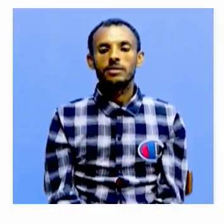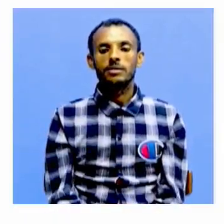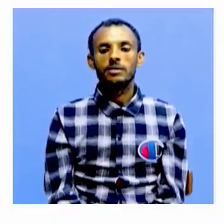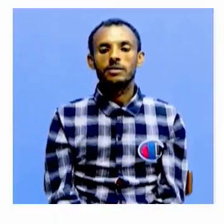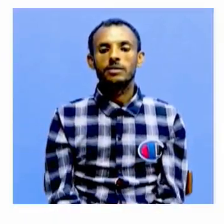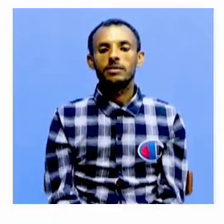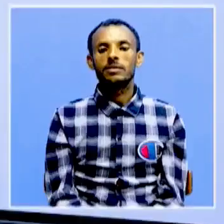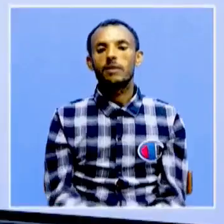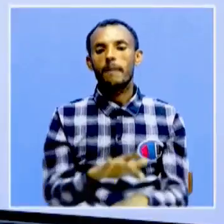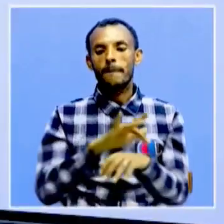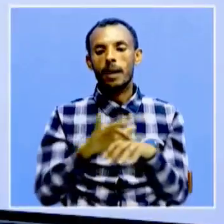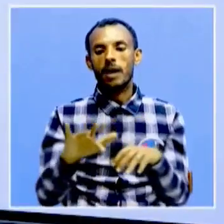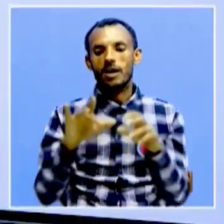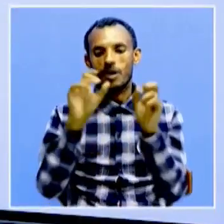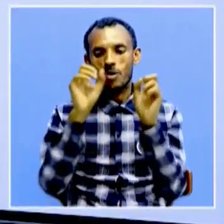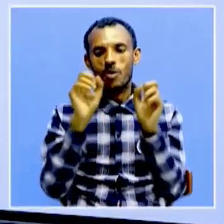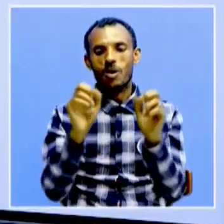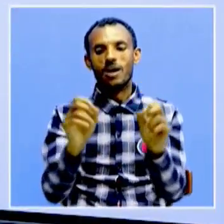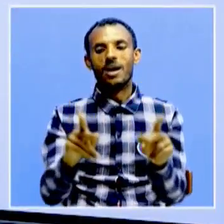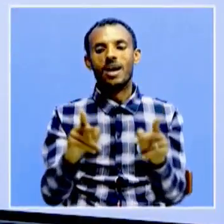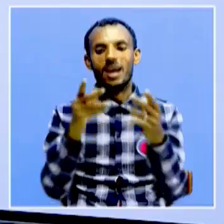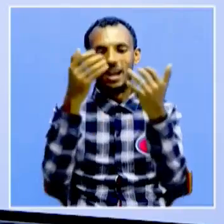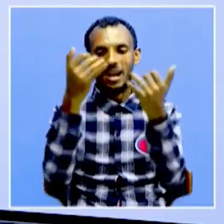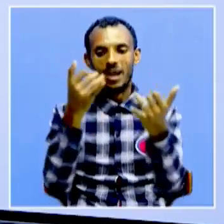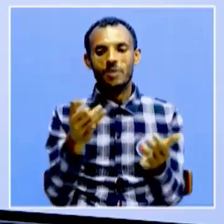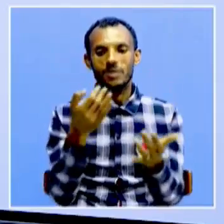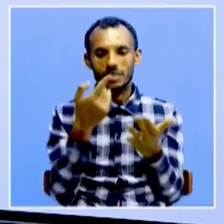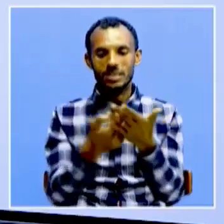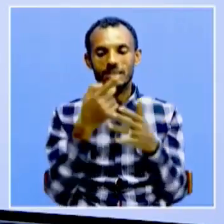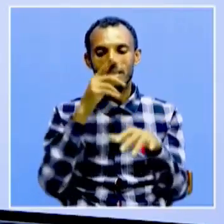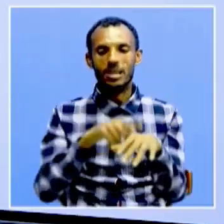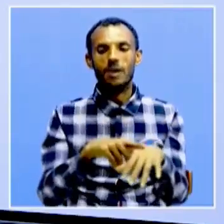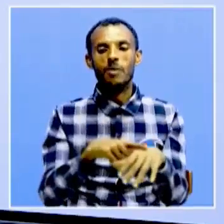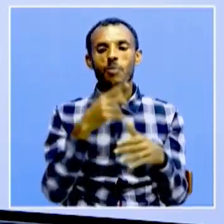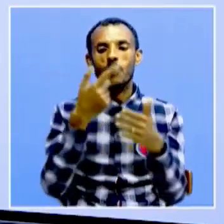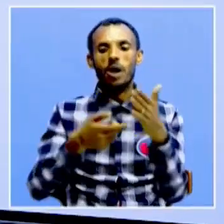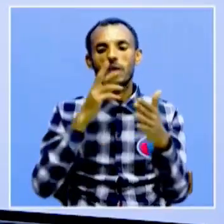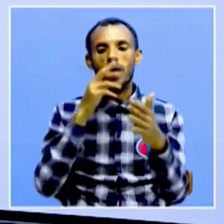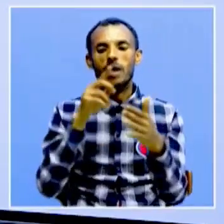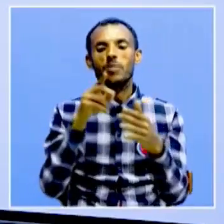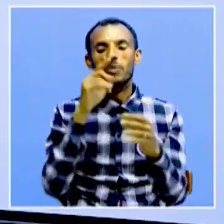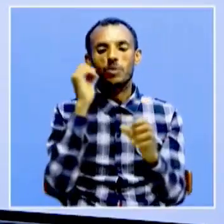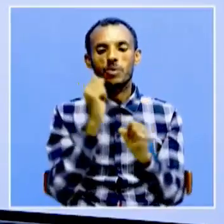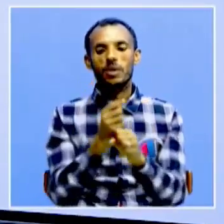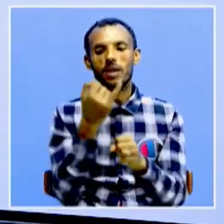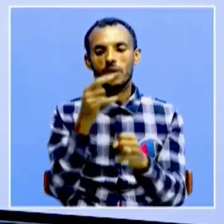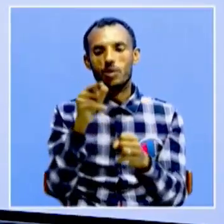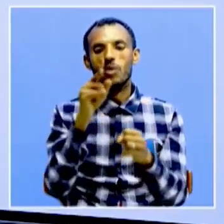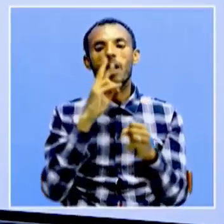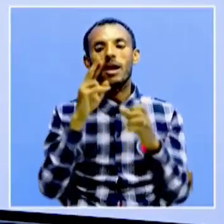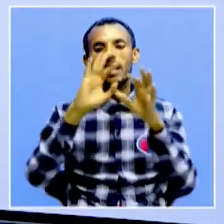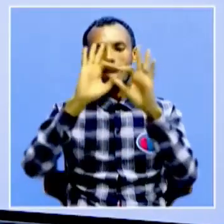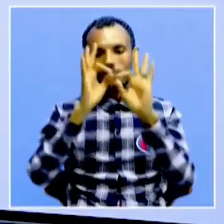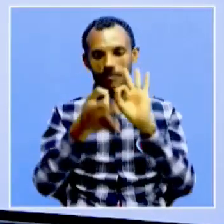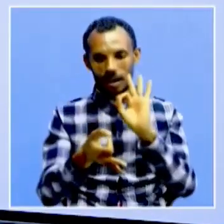blank. Okay. Now, this time, what are we doing? We are defining or exposing